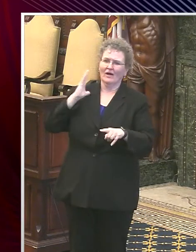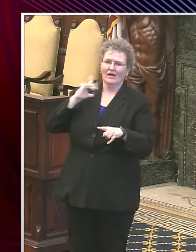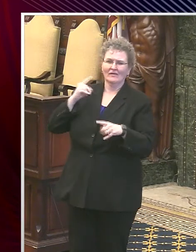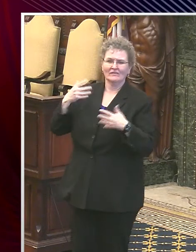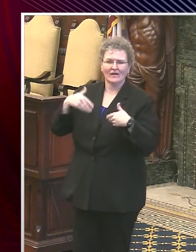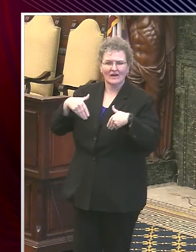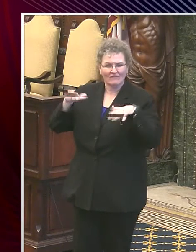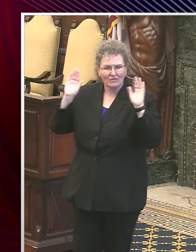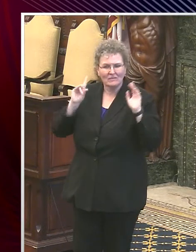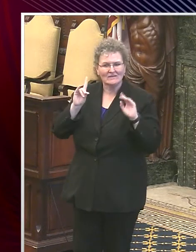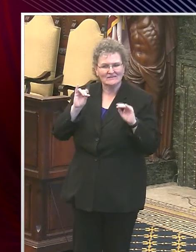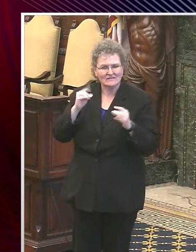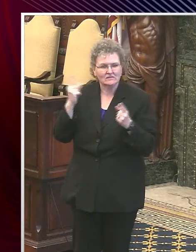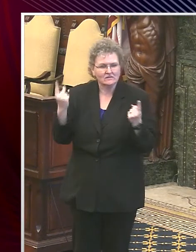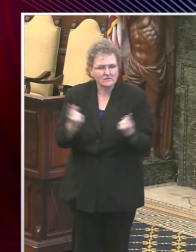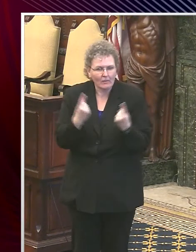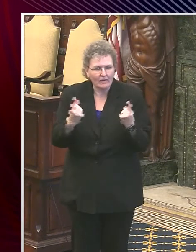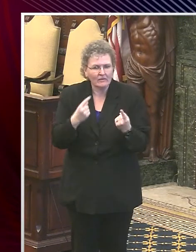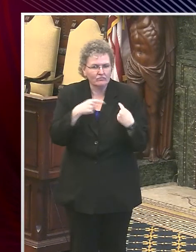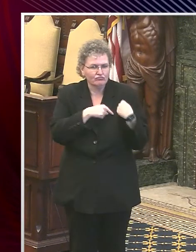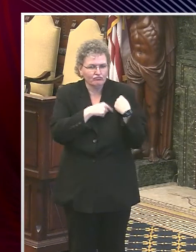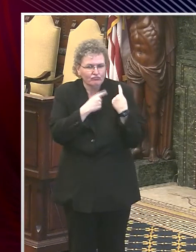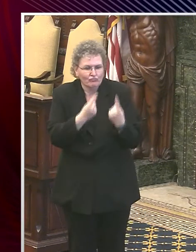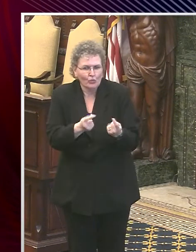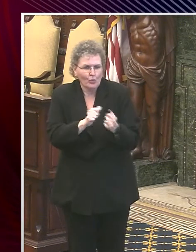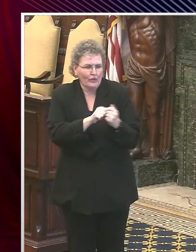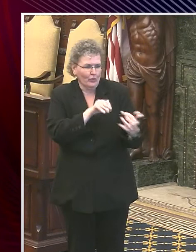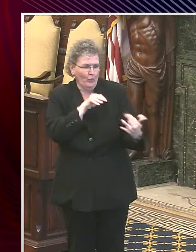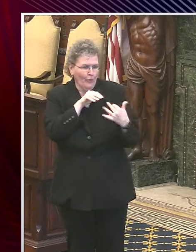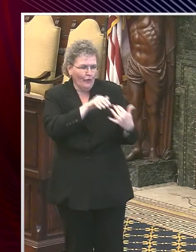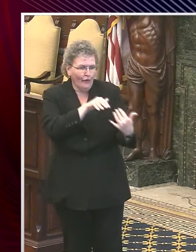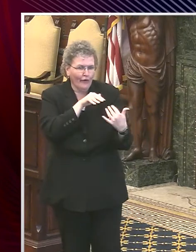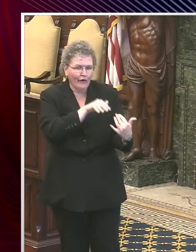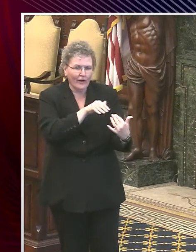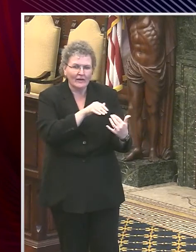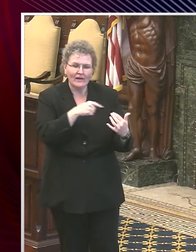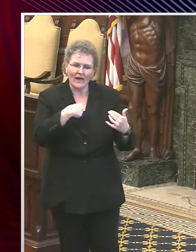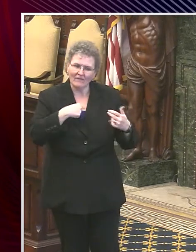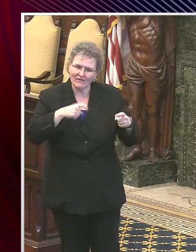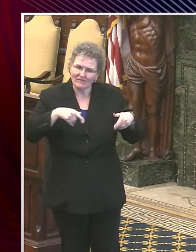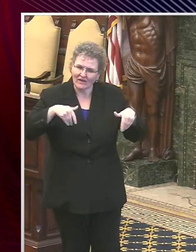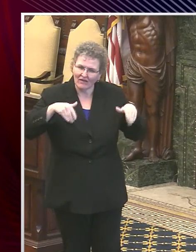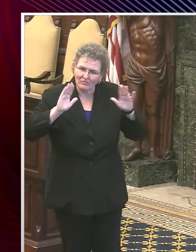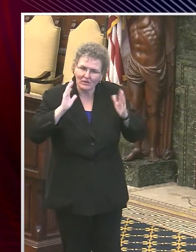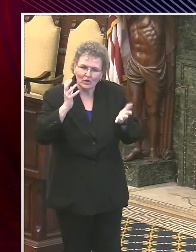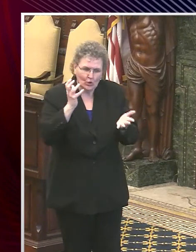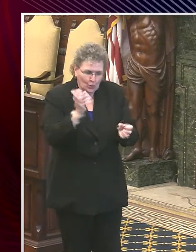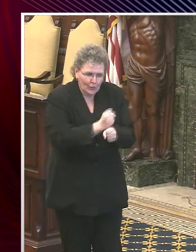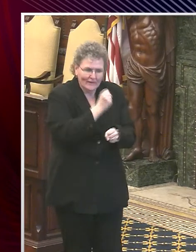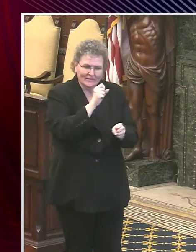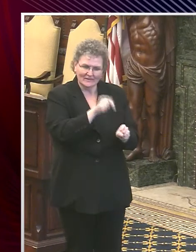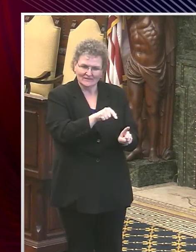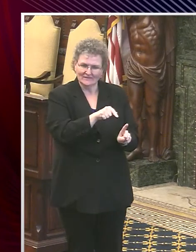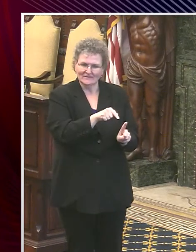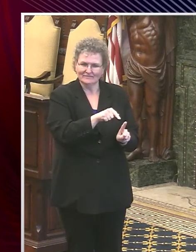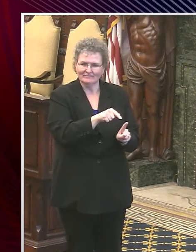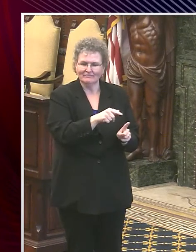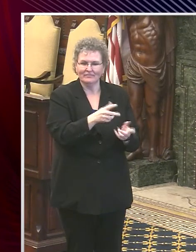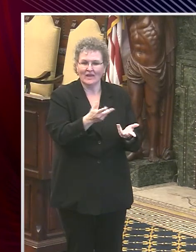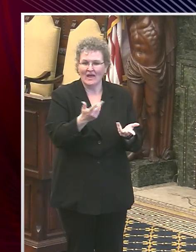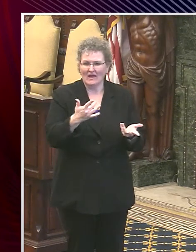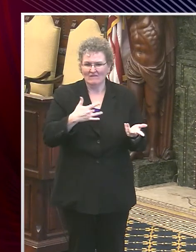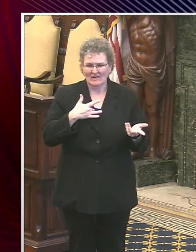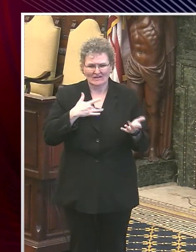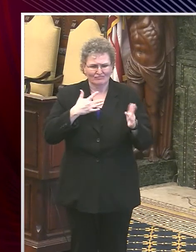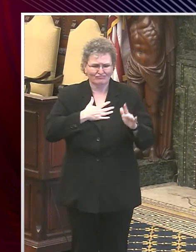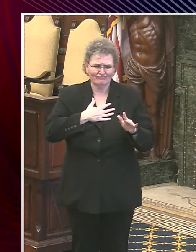do the things that need to be done to win the war. And we're going to have to sacrifice and do these things to win this war. And I have really no sympathy for anybody who